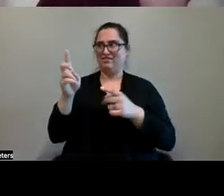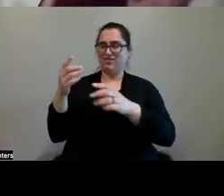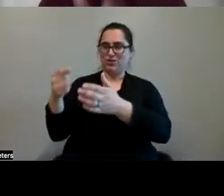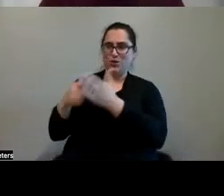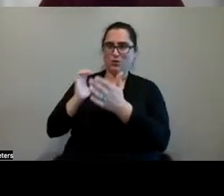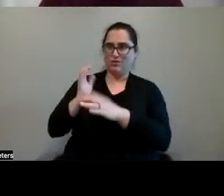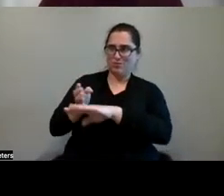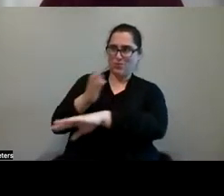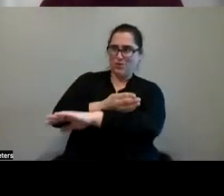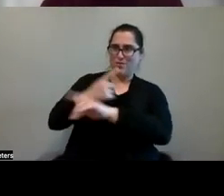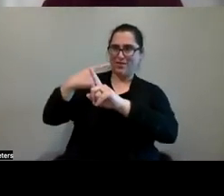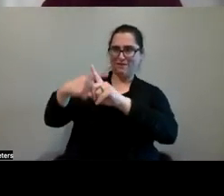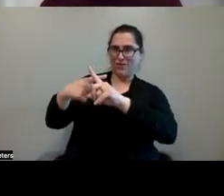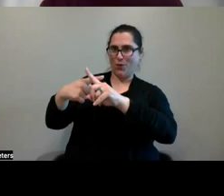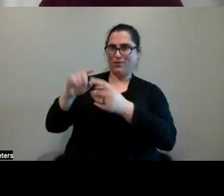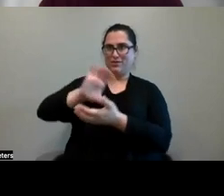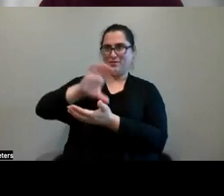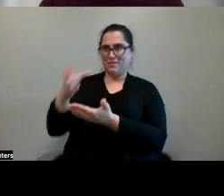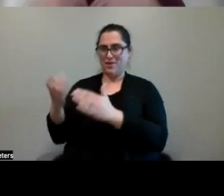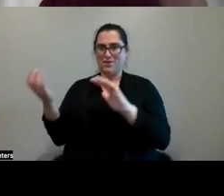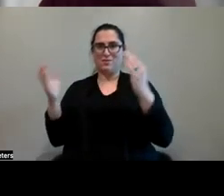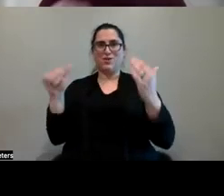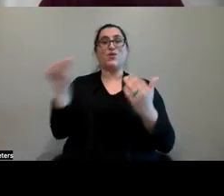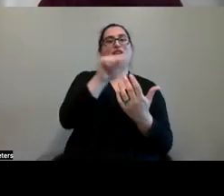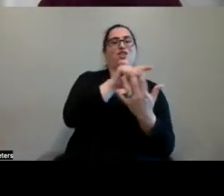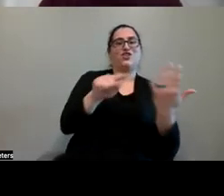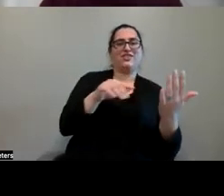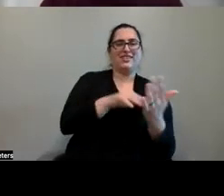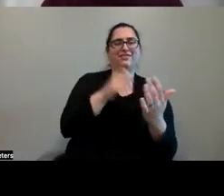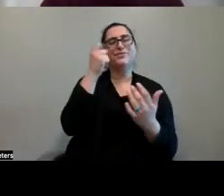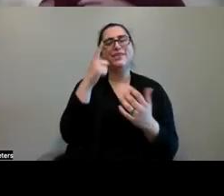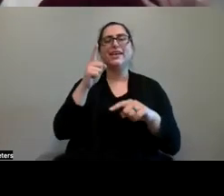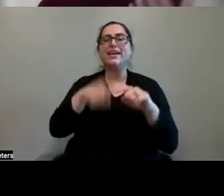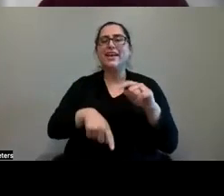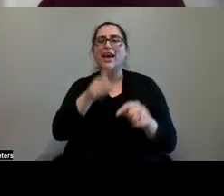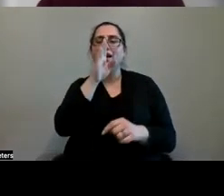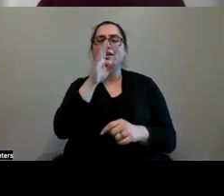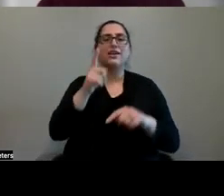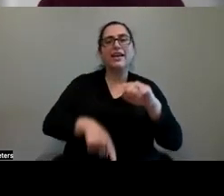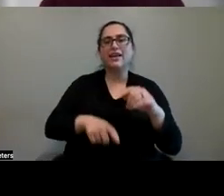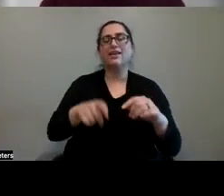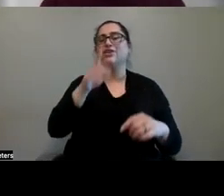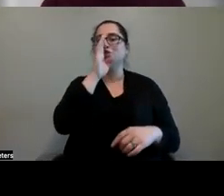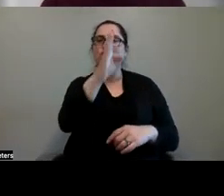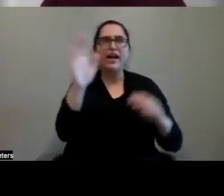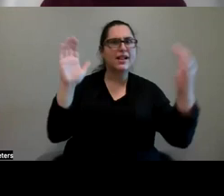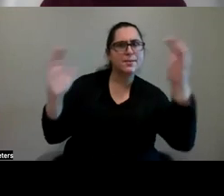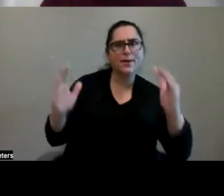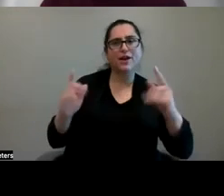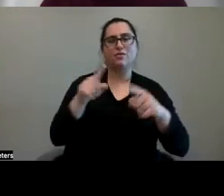these are not directly comparable, but still, it's very promising